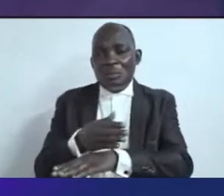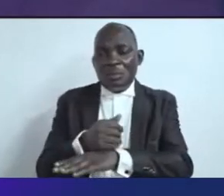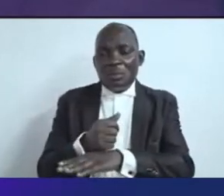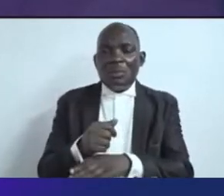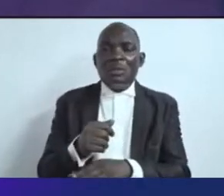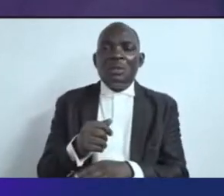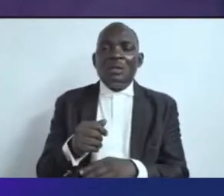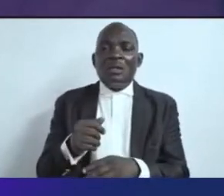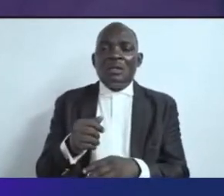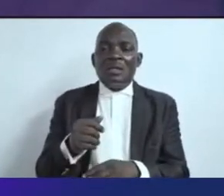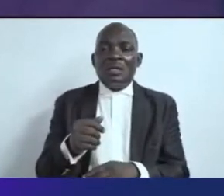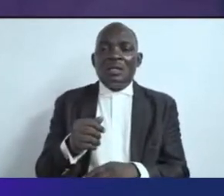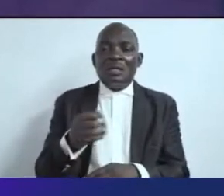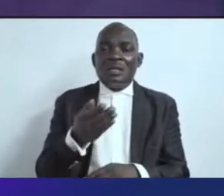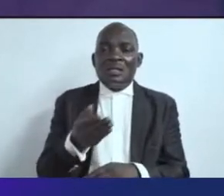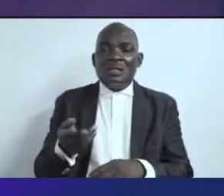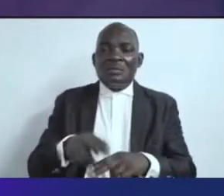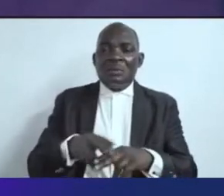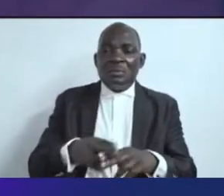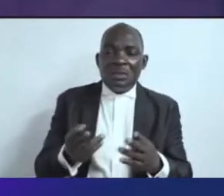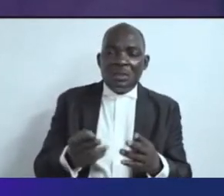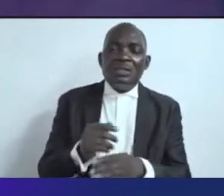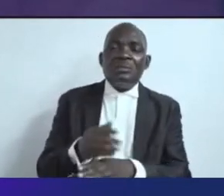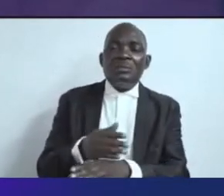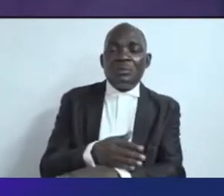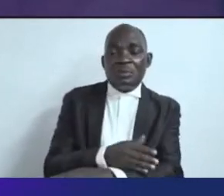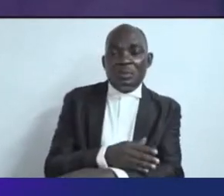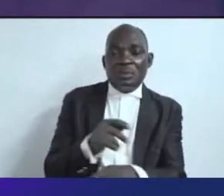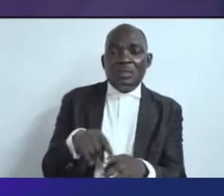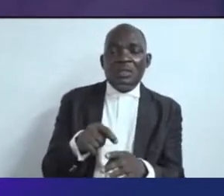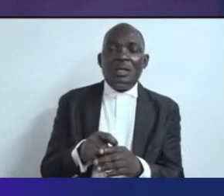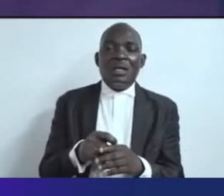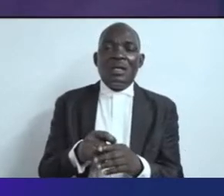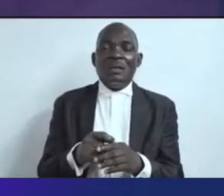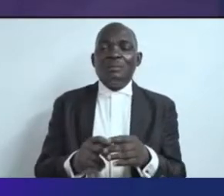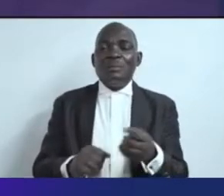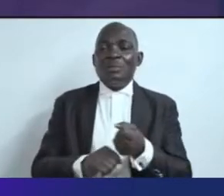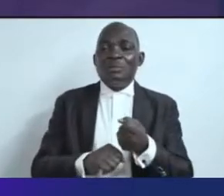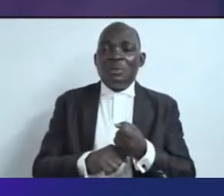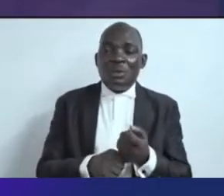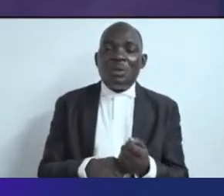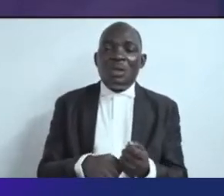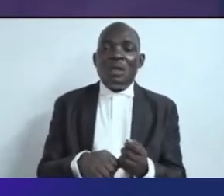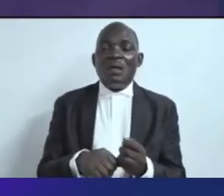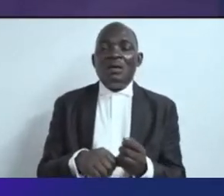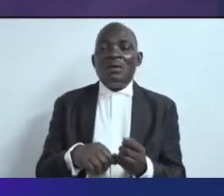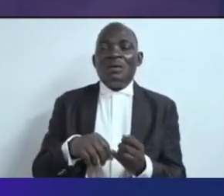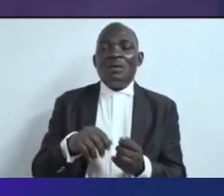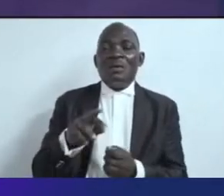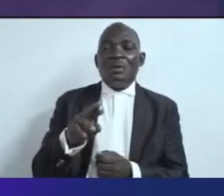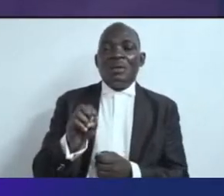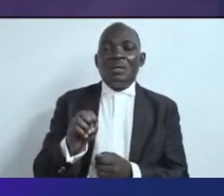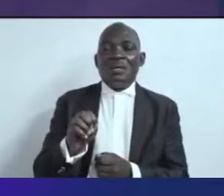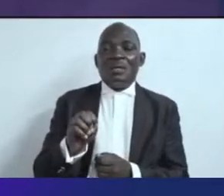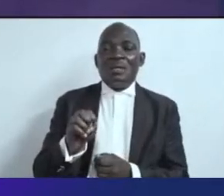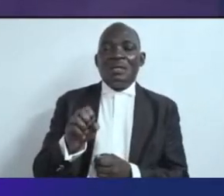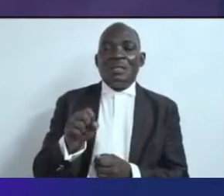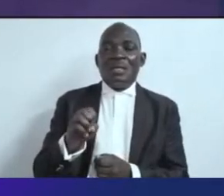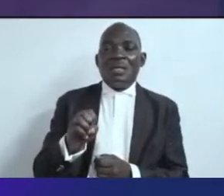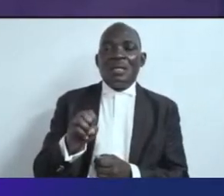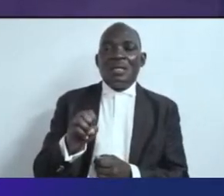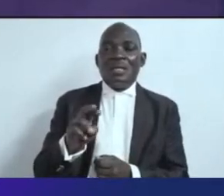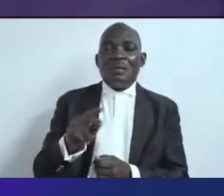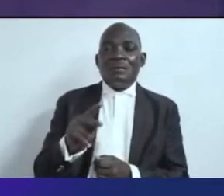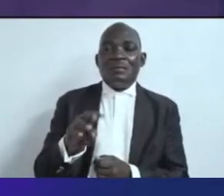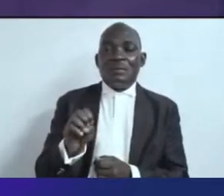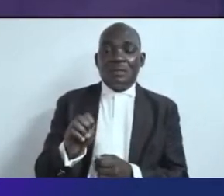inflation, significant improvement in the buildup of reserves. And in spite of